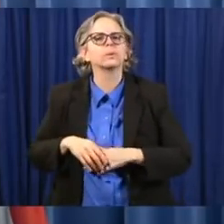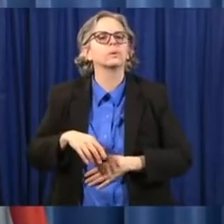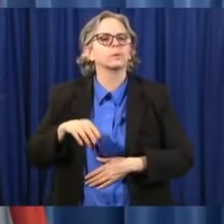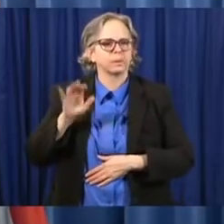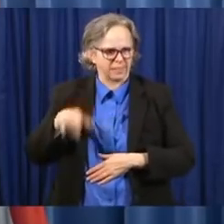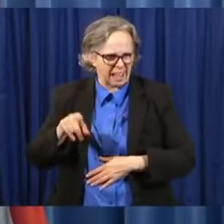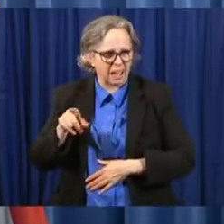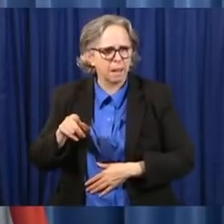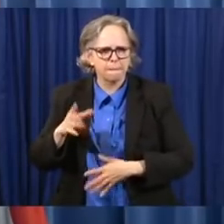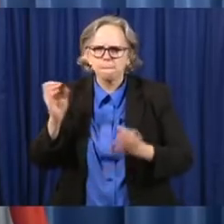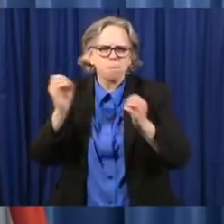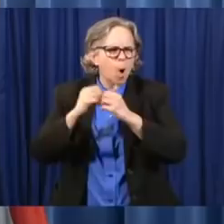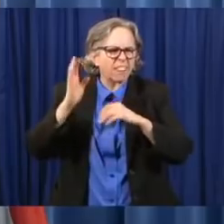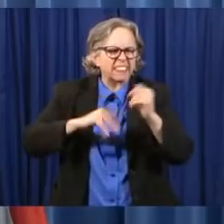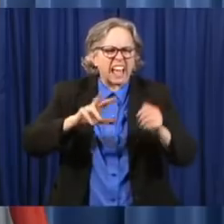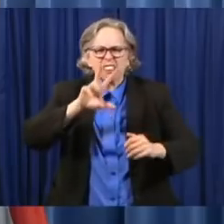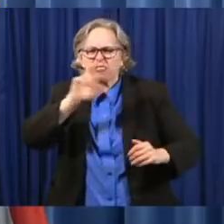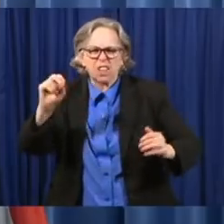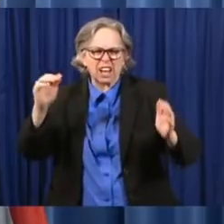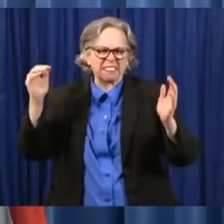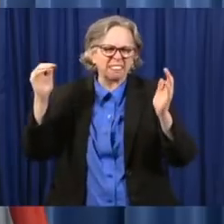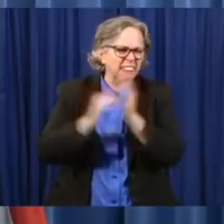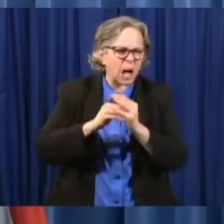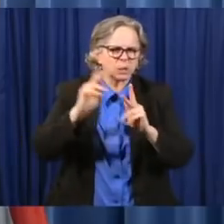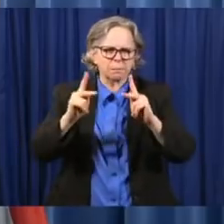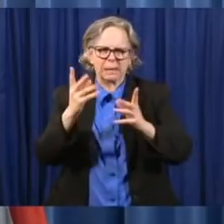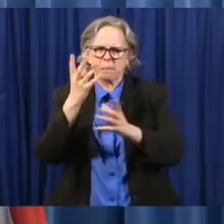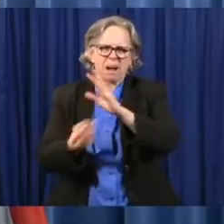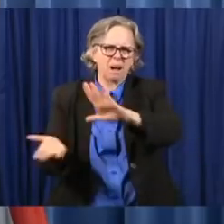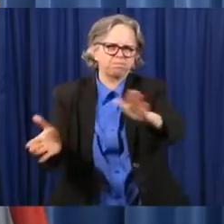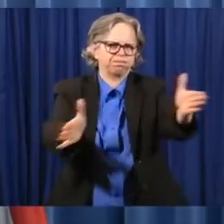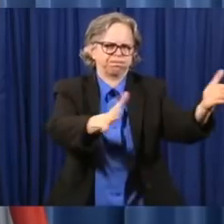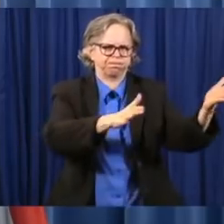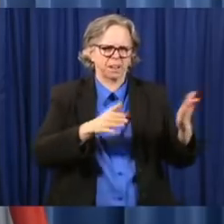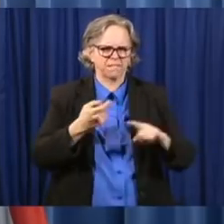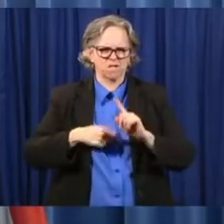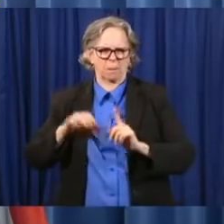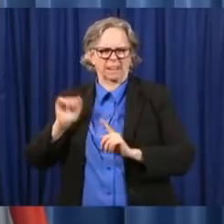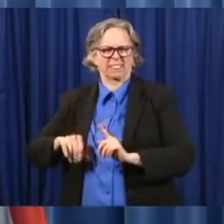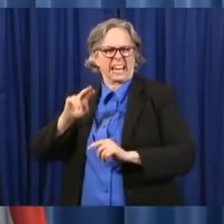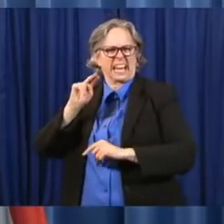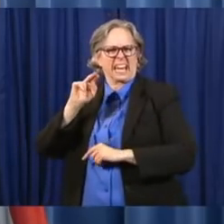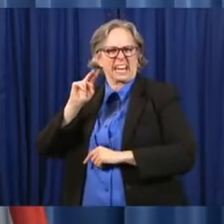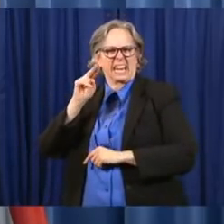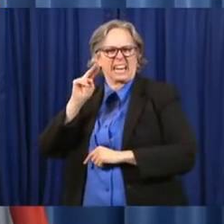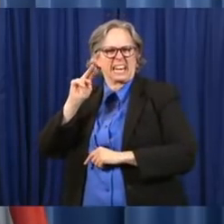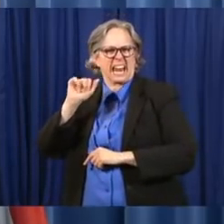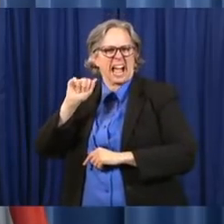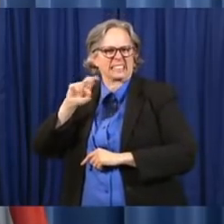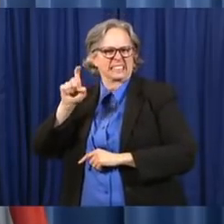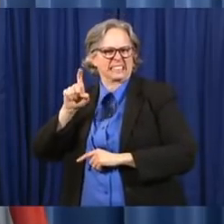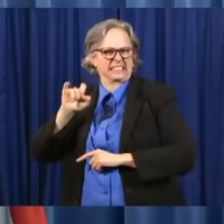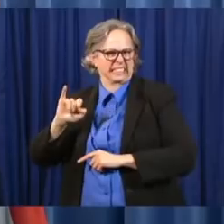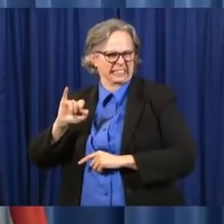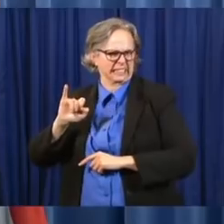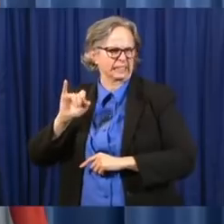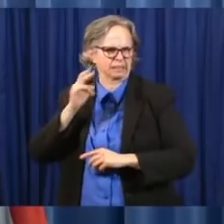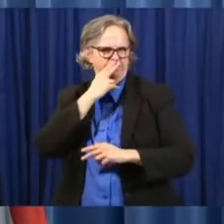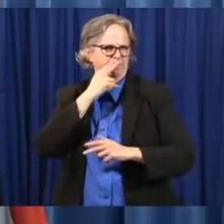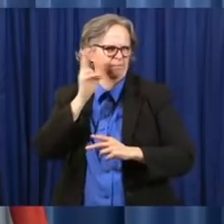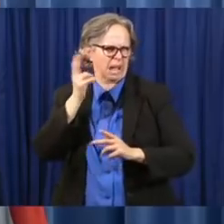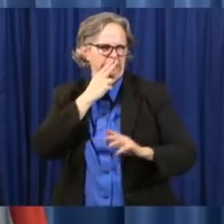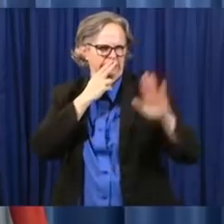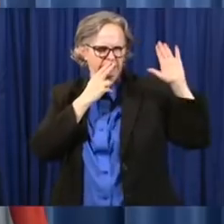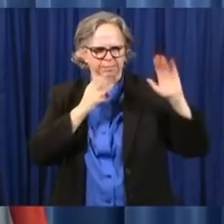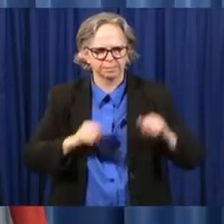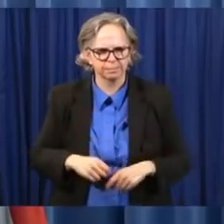30,000 people we now know perished at the hands of the Nazis there. When Dad was there, I remember later